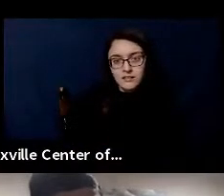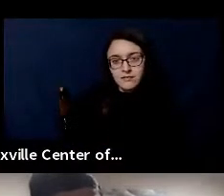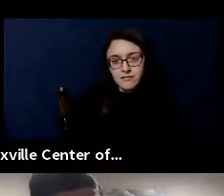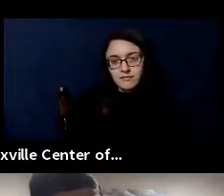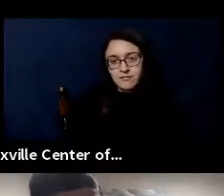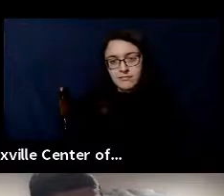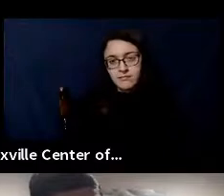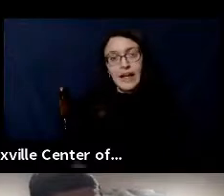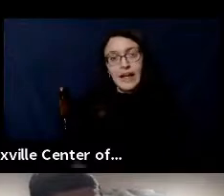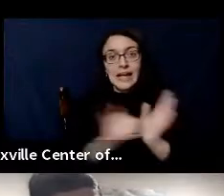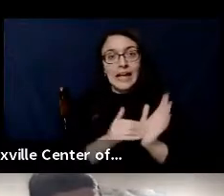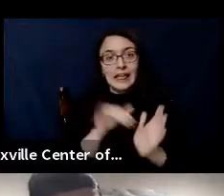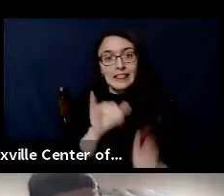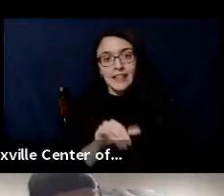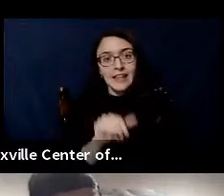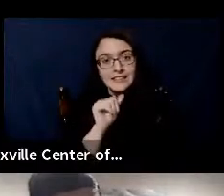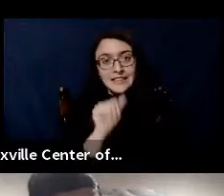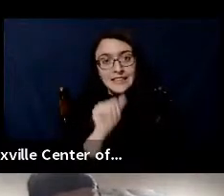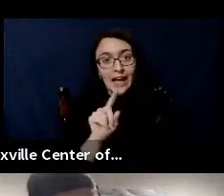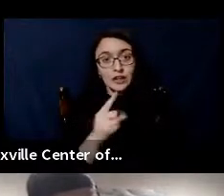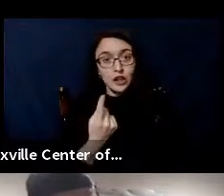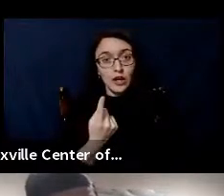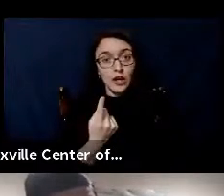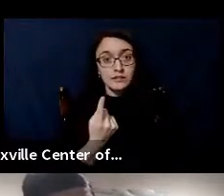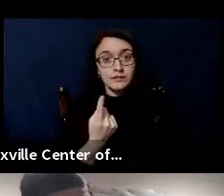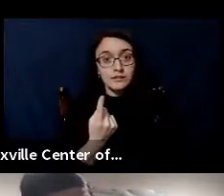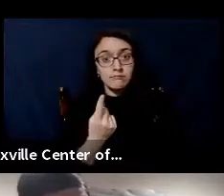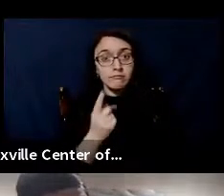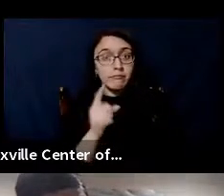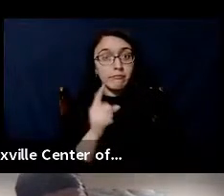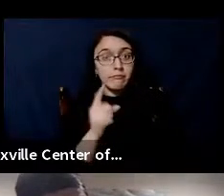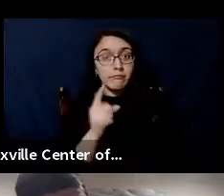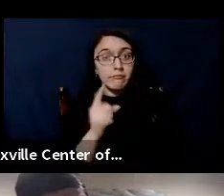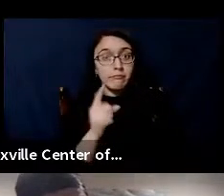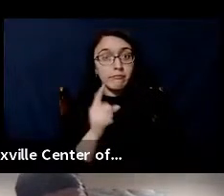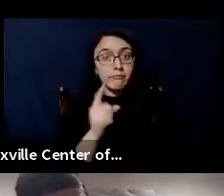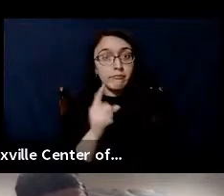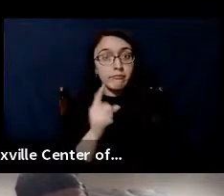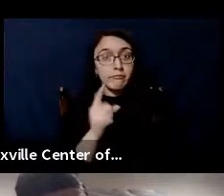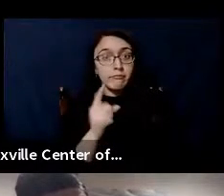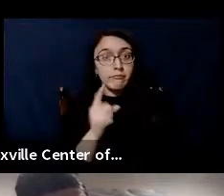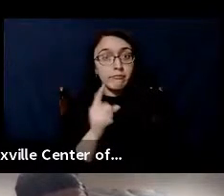And again, not rhetorical. I would really love feedback from everyone.